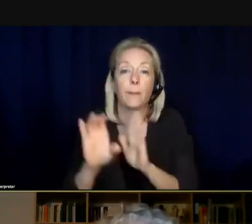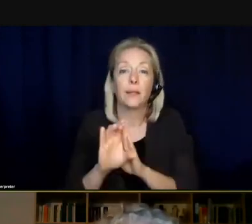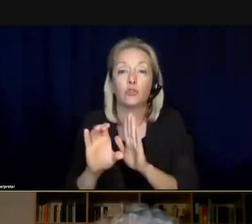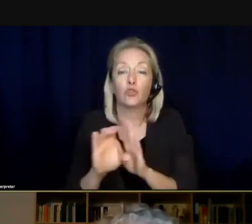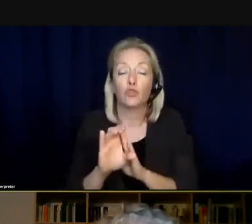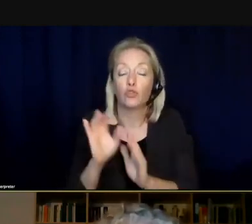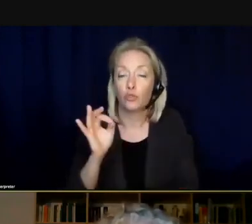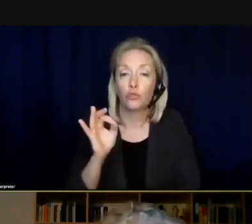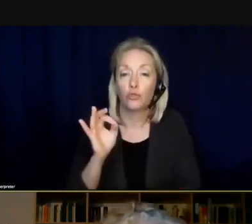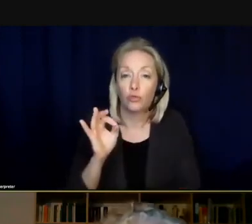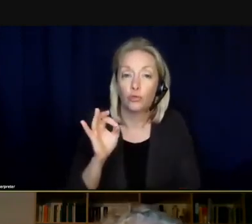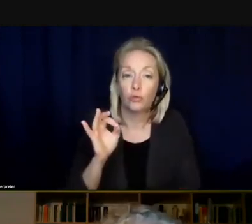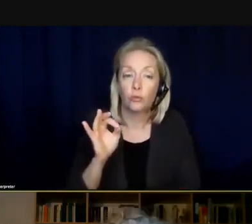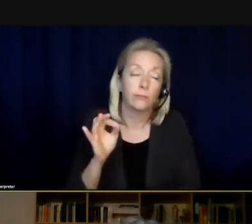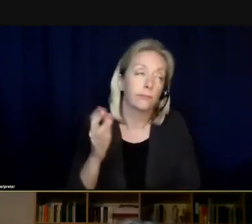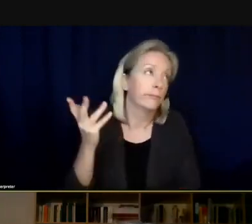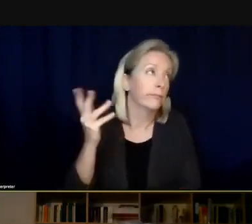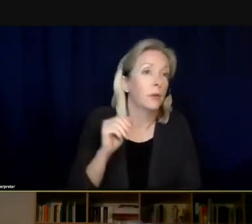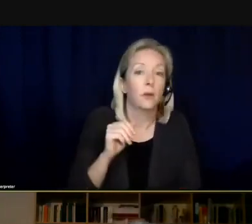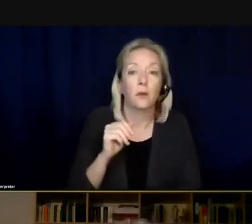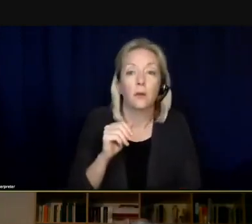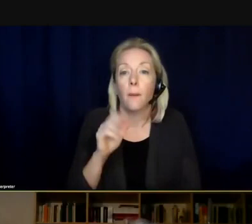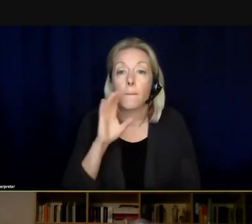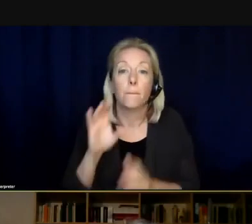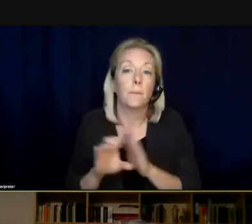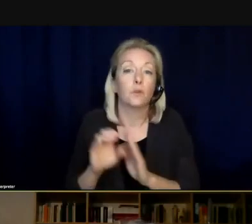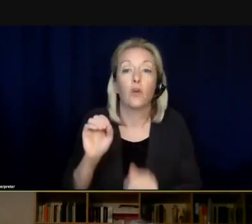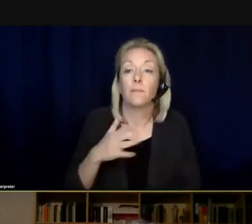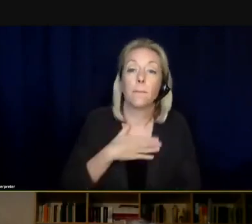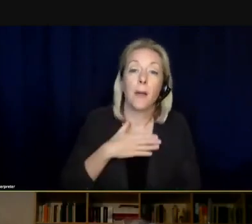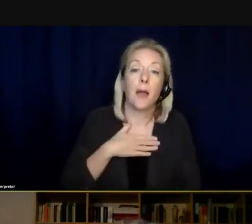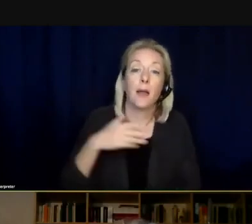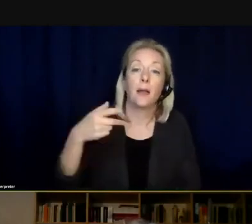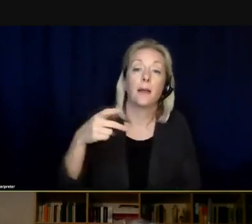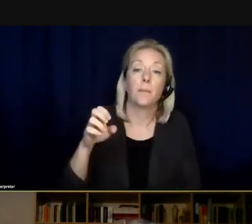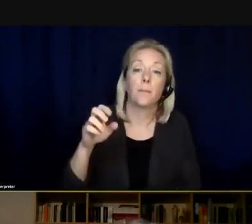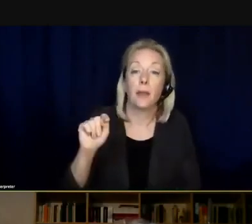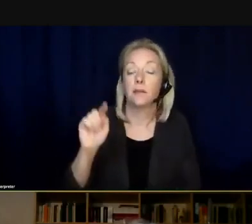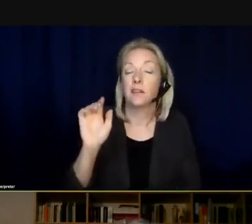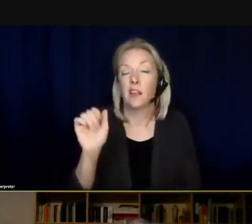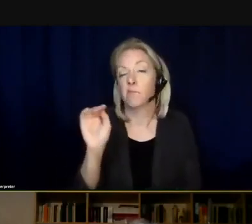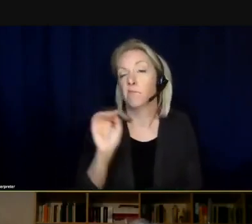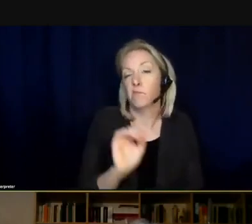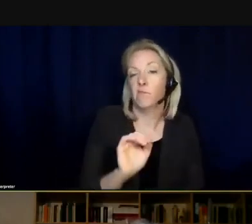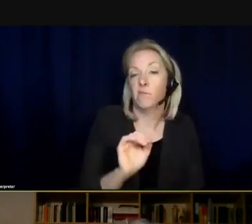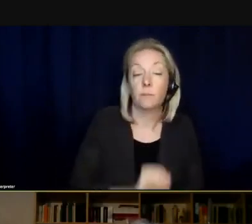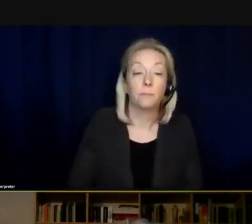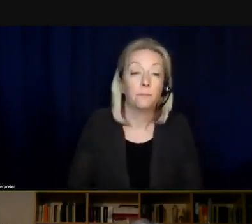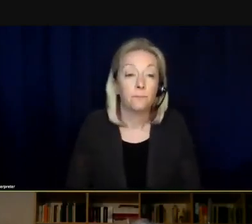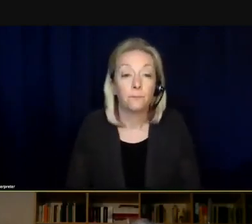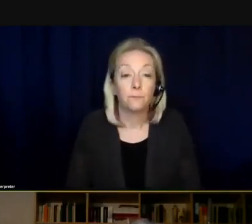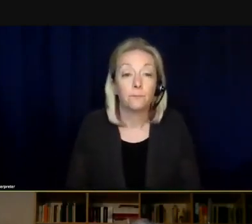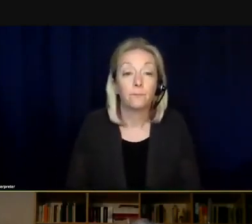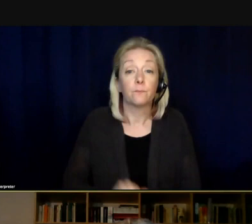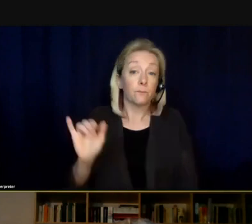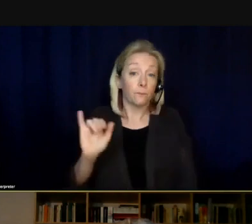on your computer. So say you want a picture of pets, your own pet, you want to put on there, you can do that. You also,